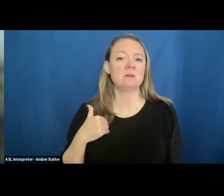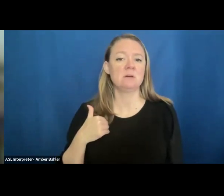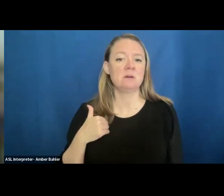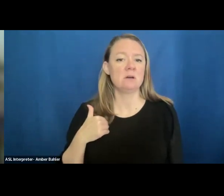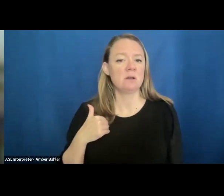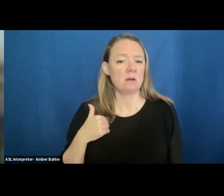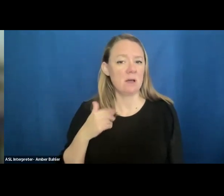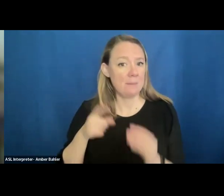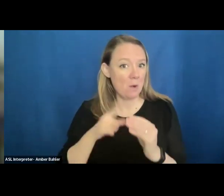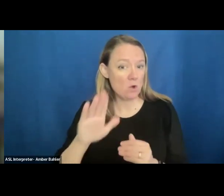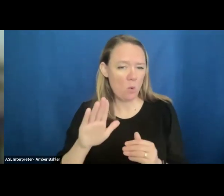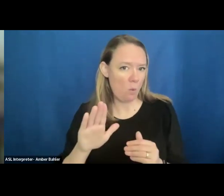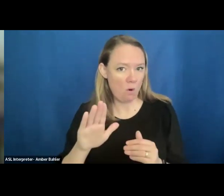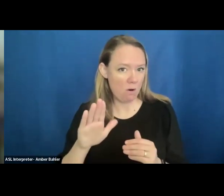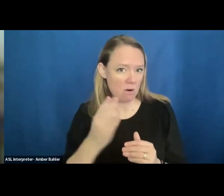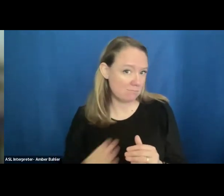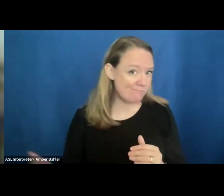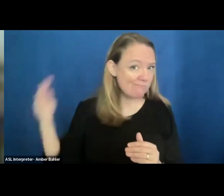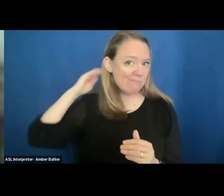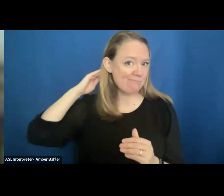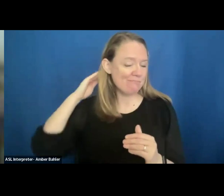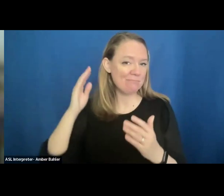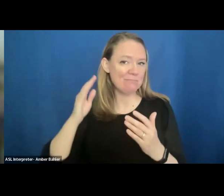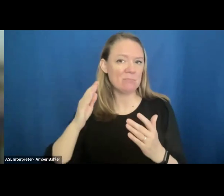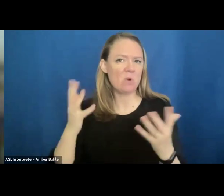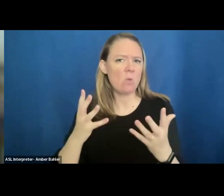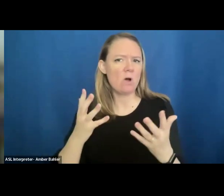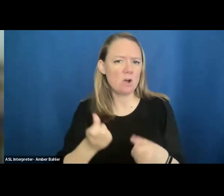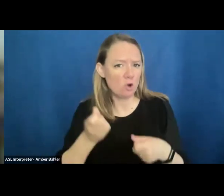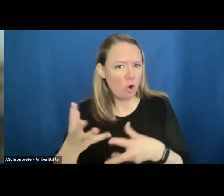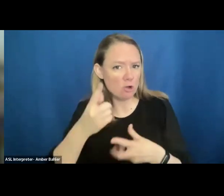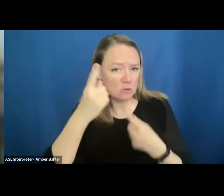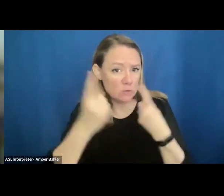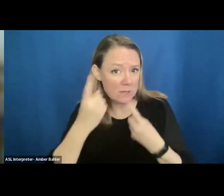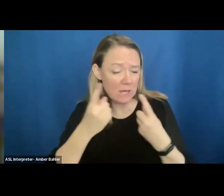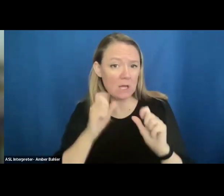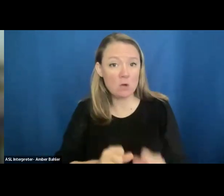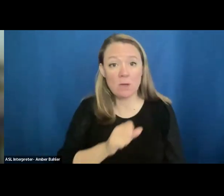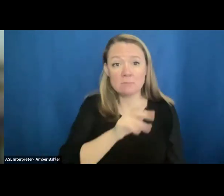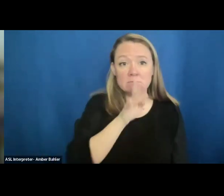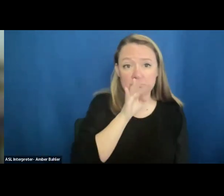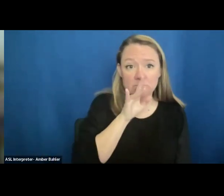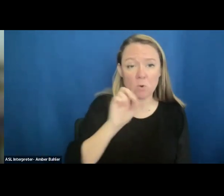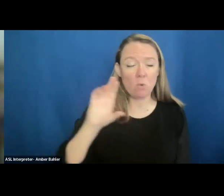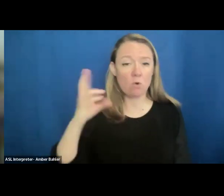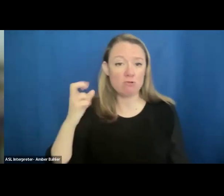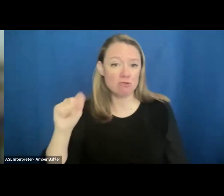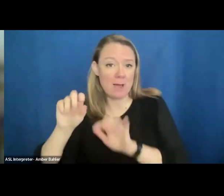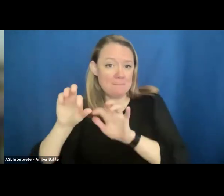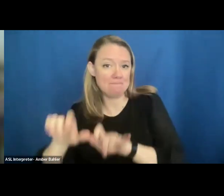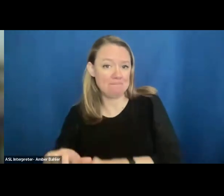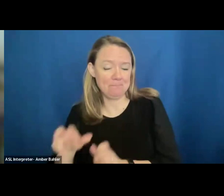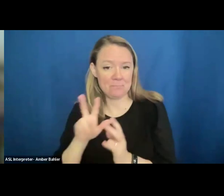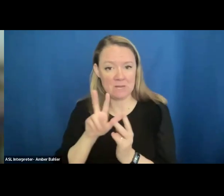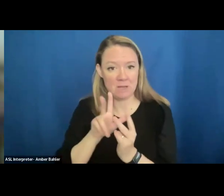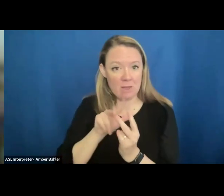you walked away? And you are welcome to do this verbally, or you can put it in the chat. But if you can give